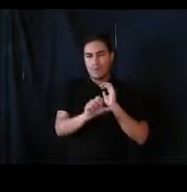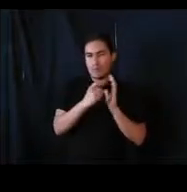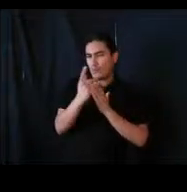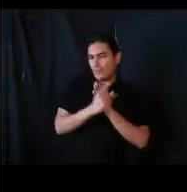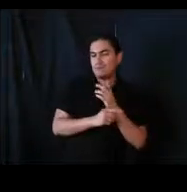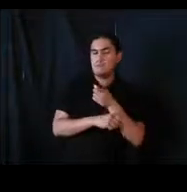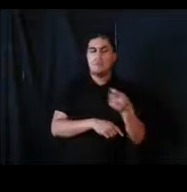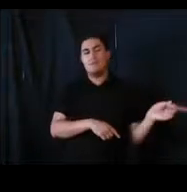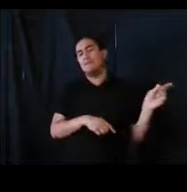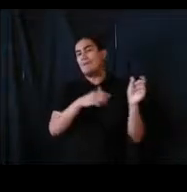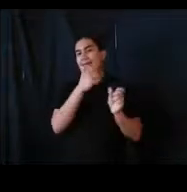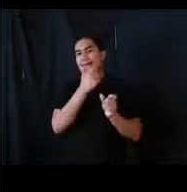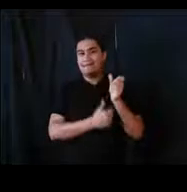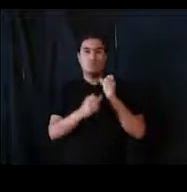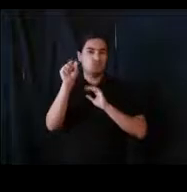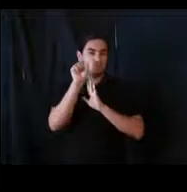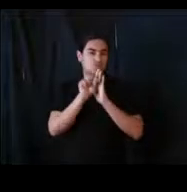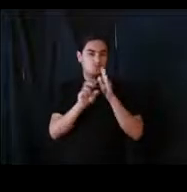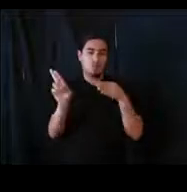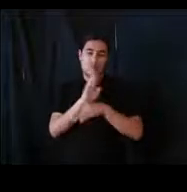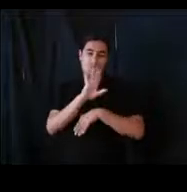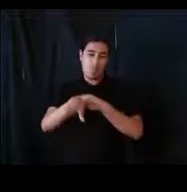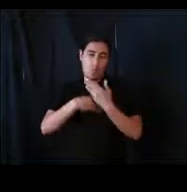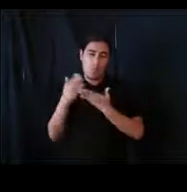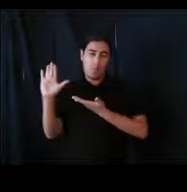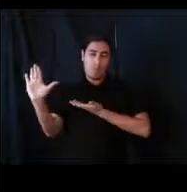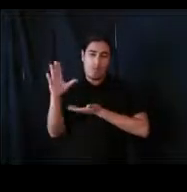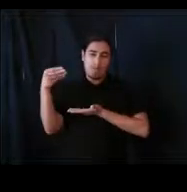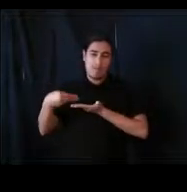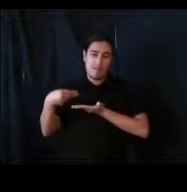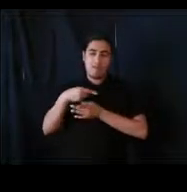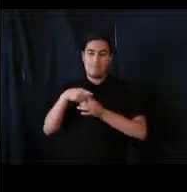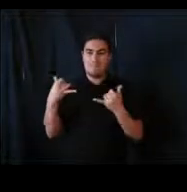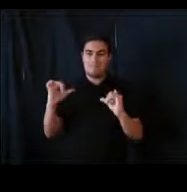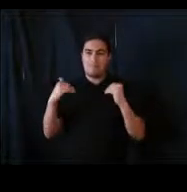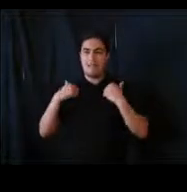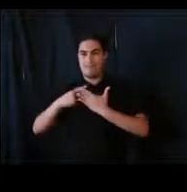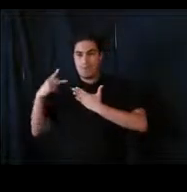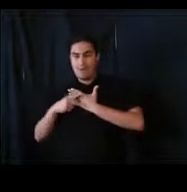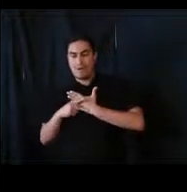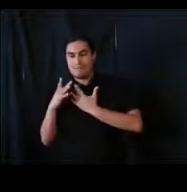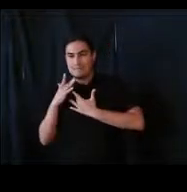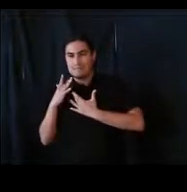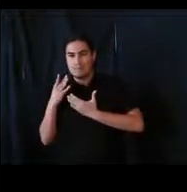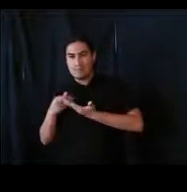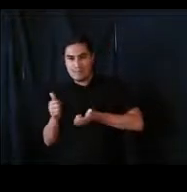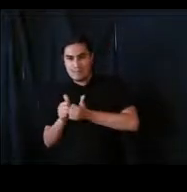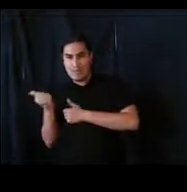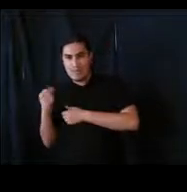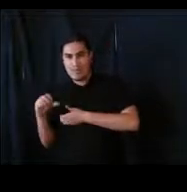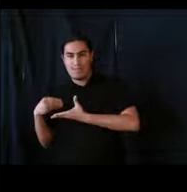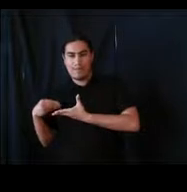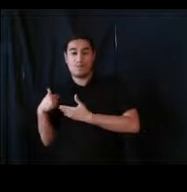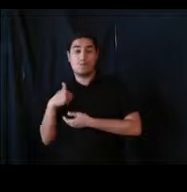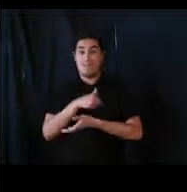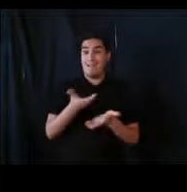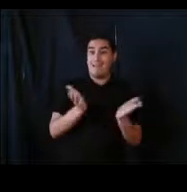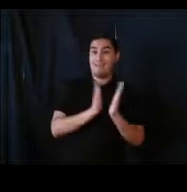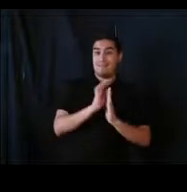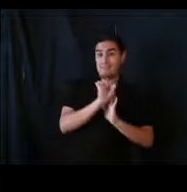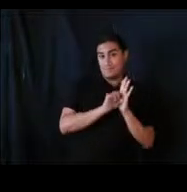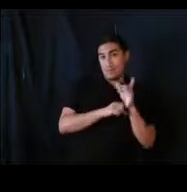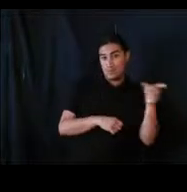haven't you know every state is using all of their dollars but then there's this there's some other programs some discretionary money so we asked the states hey what do you